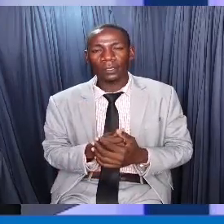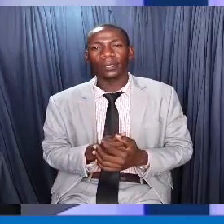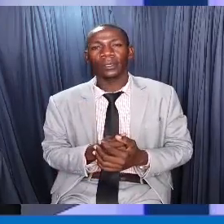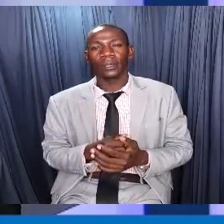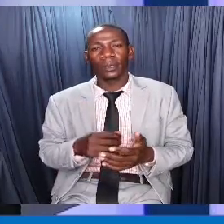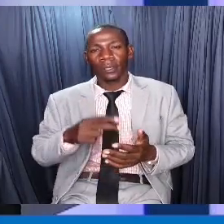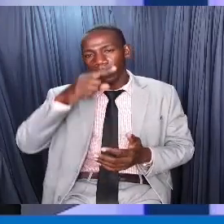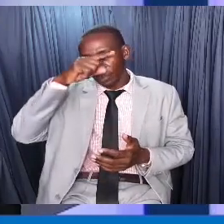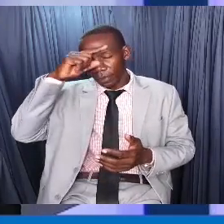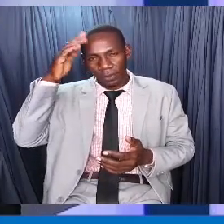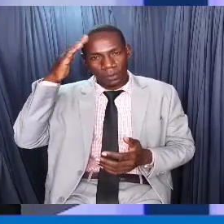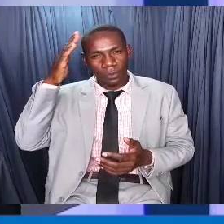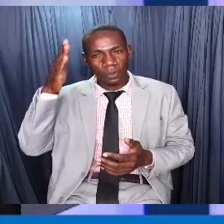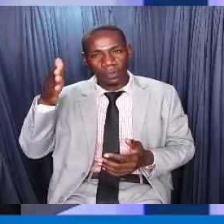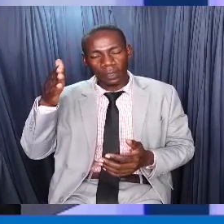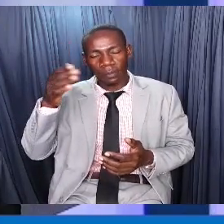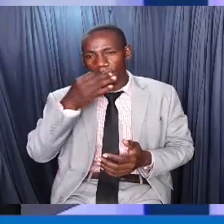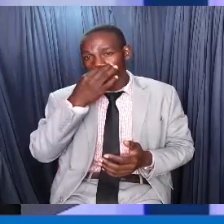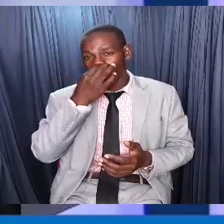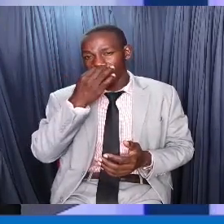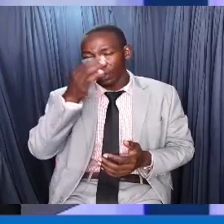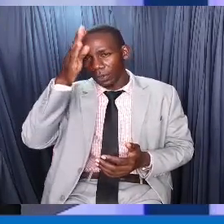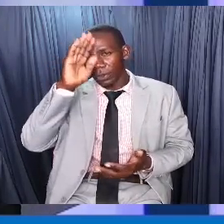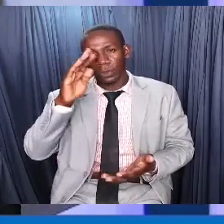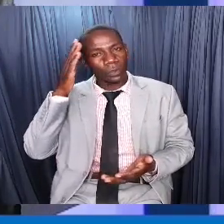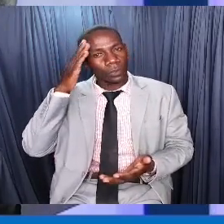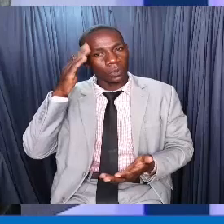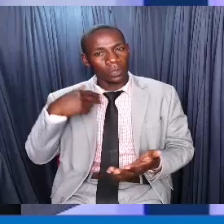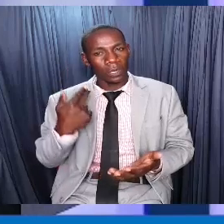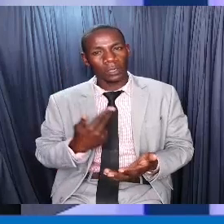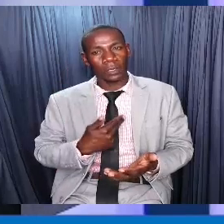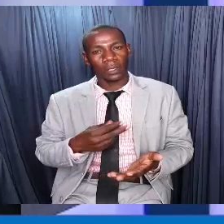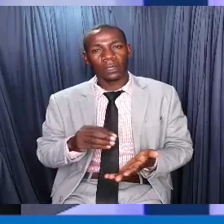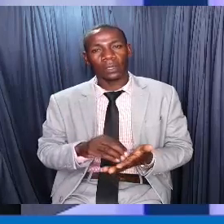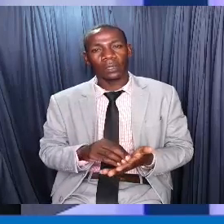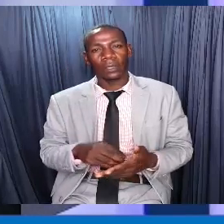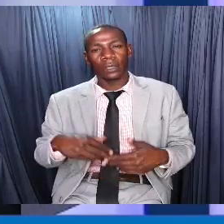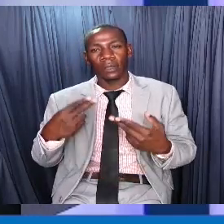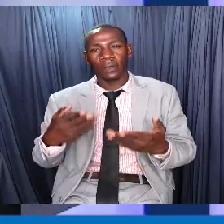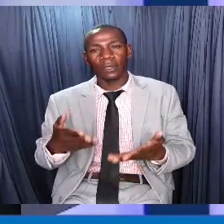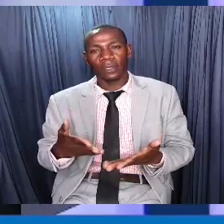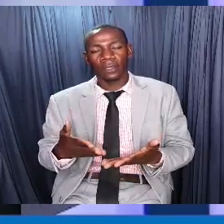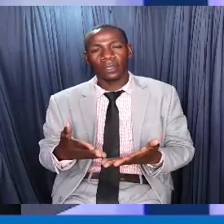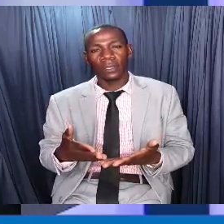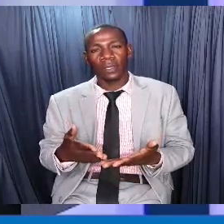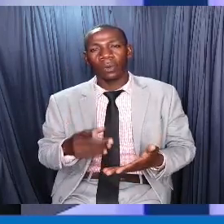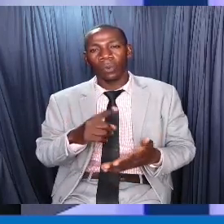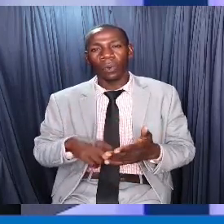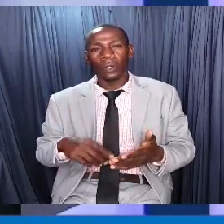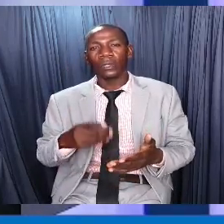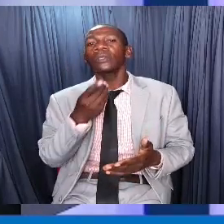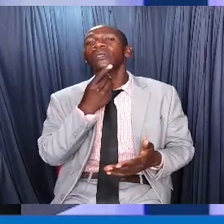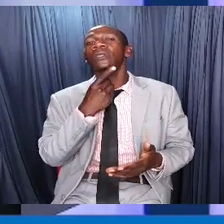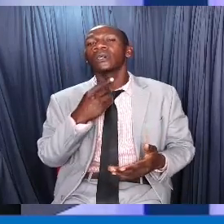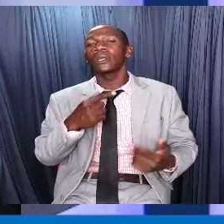Amen. Because once we recognize him, God will also recognize us and give us all the